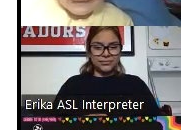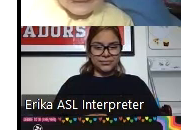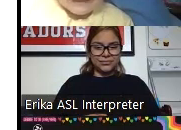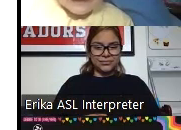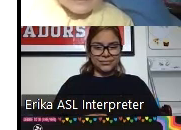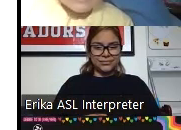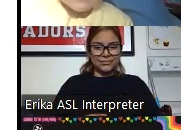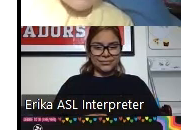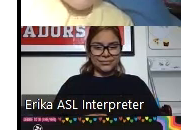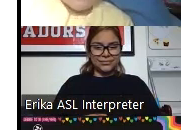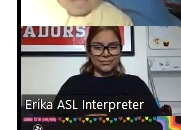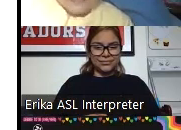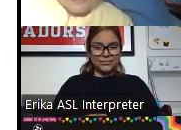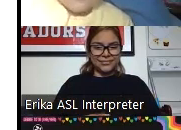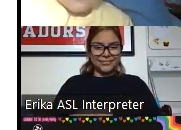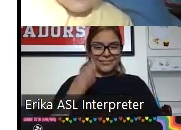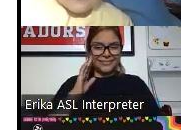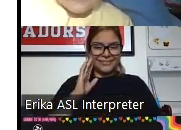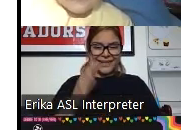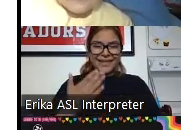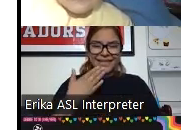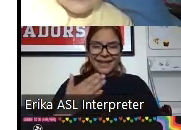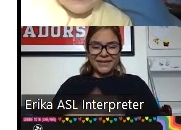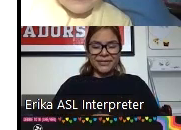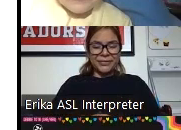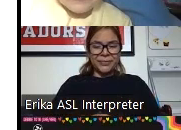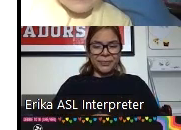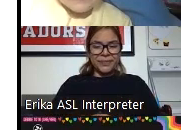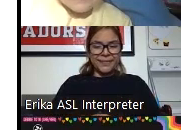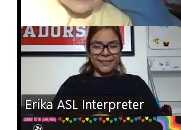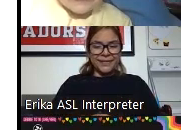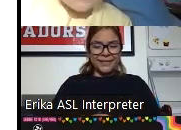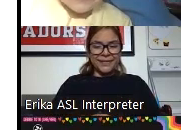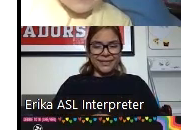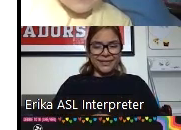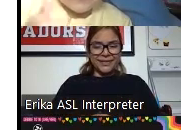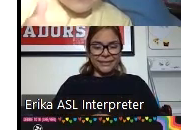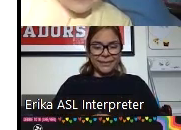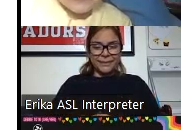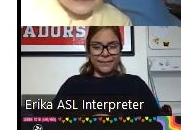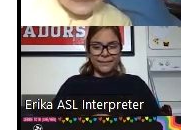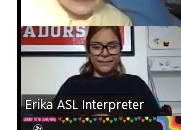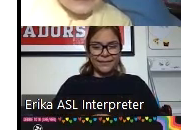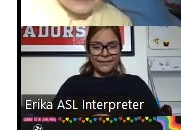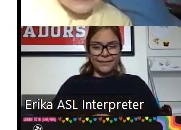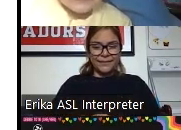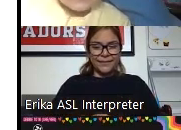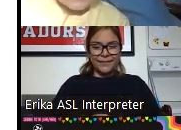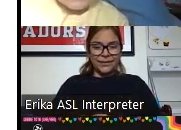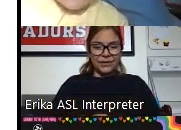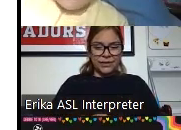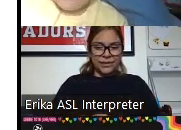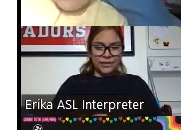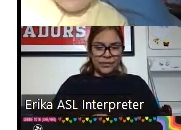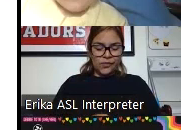Thank you, Michelle. I love having you on board, and happy Pride, everybody. As the recovering chair